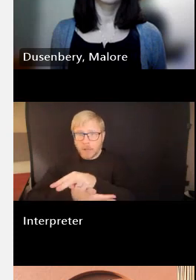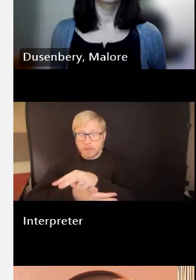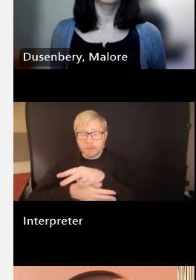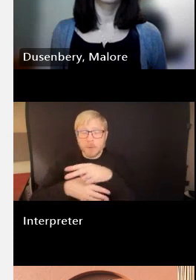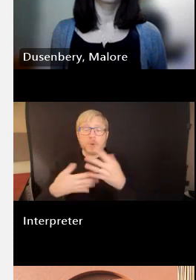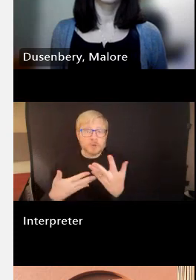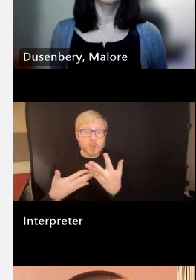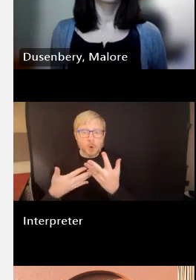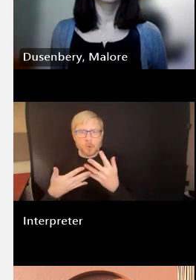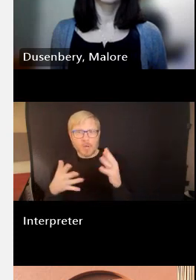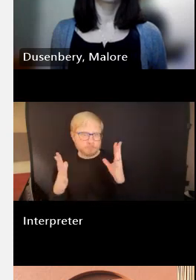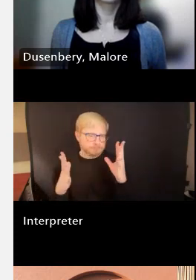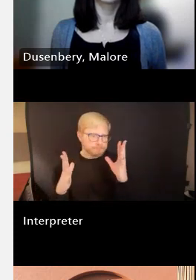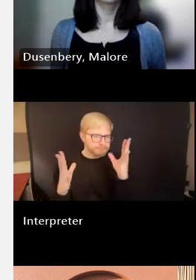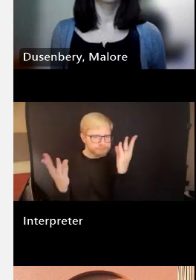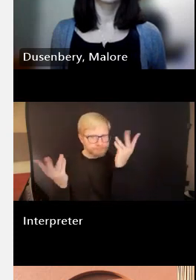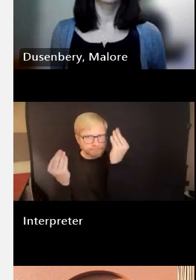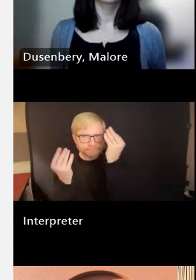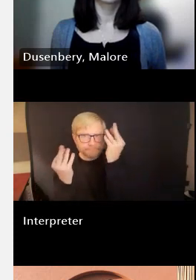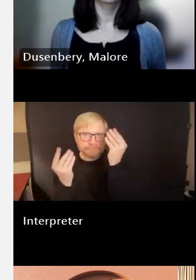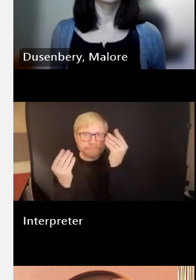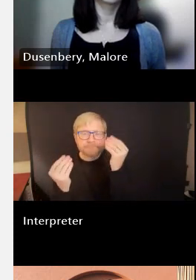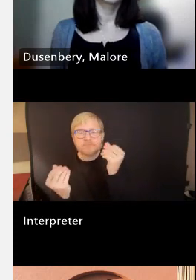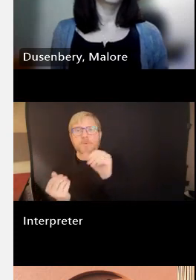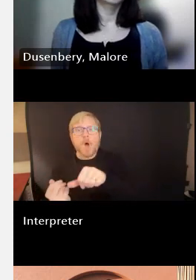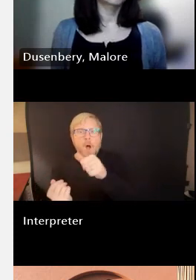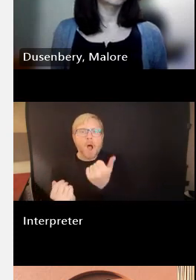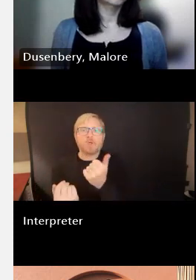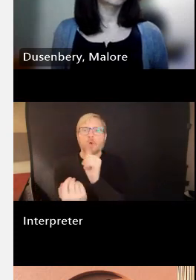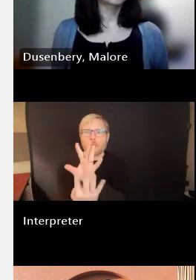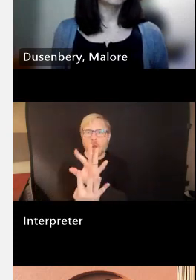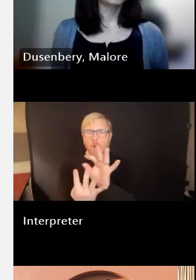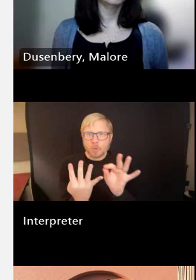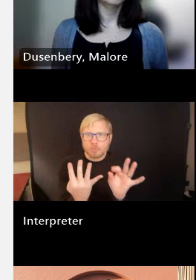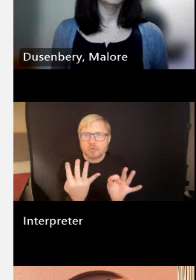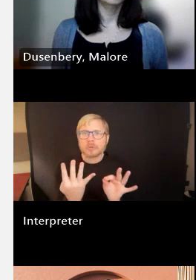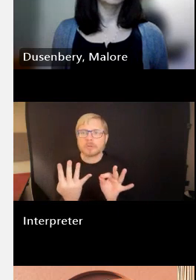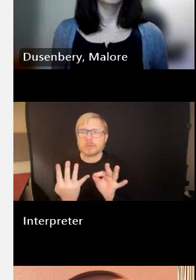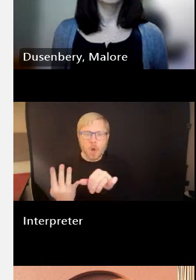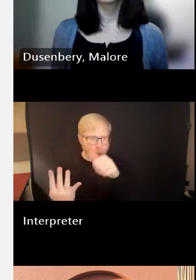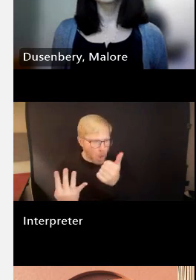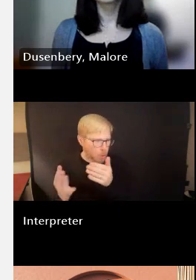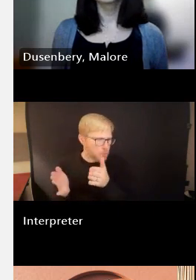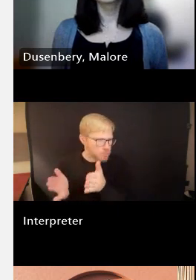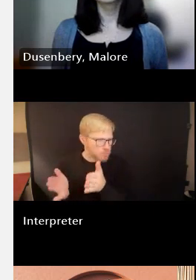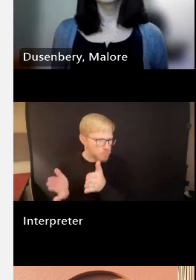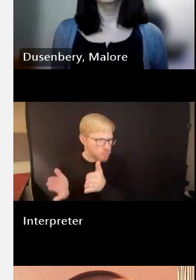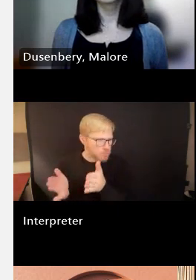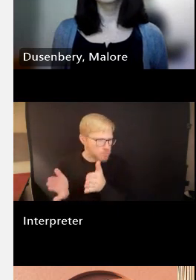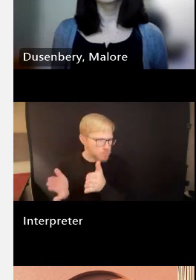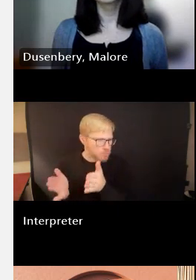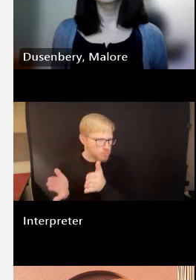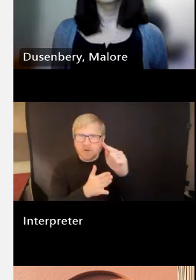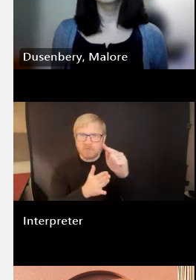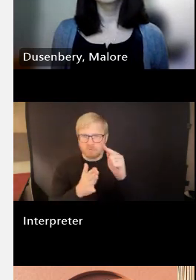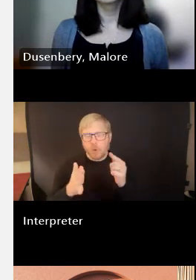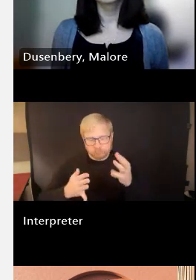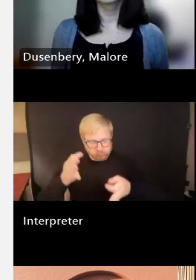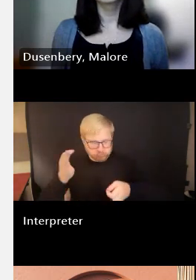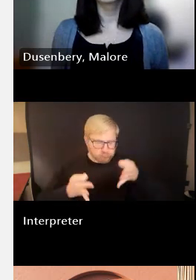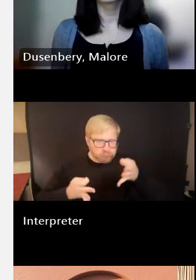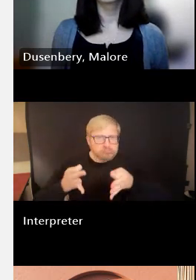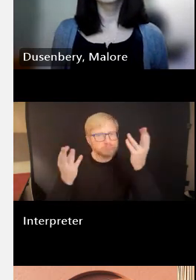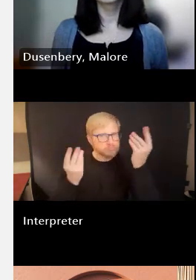survivors looked at and how they felt, whether they felt that they were helpful or not. And I just want to say